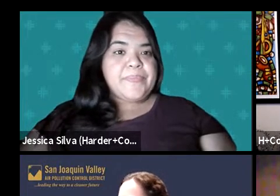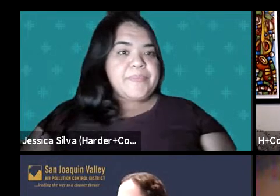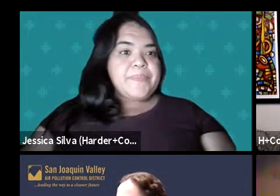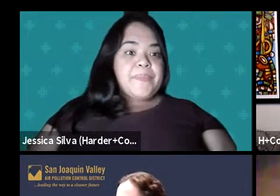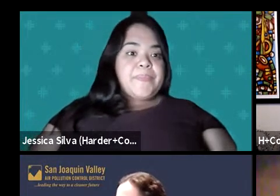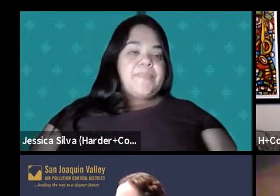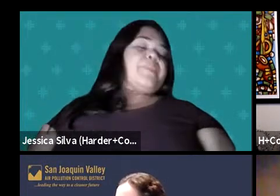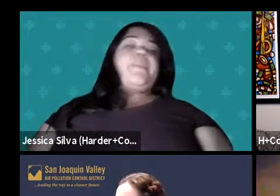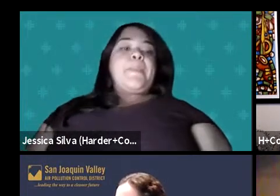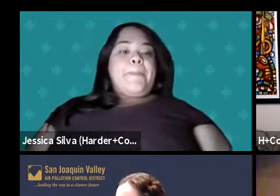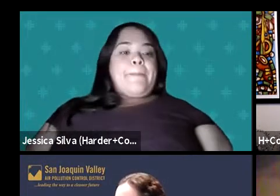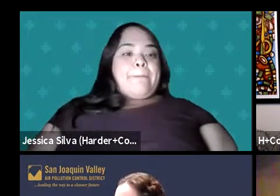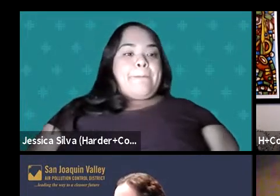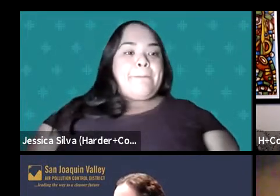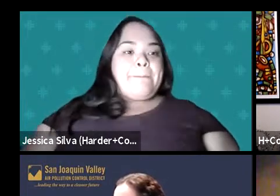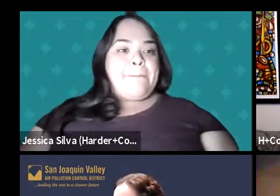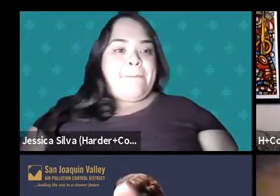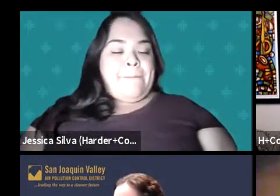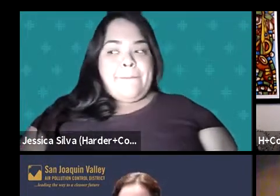these subcommittees.